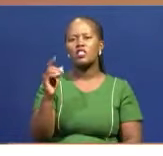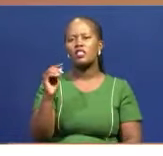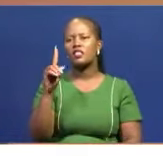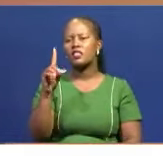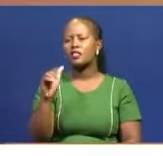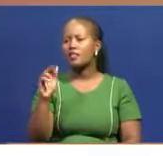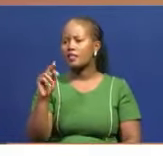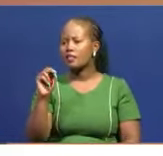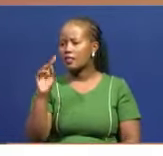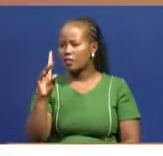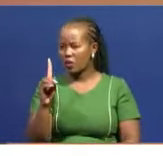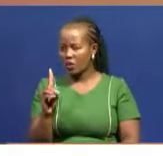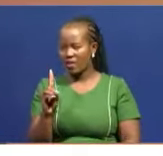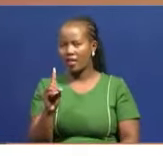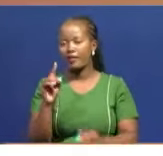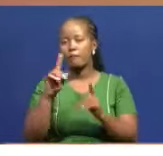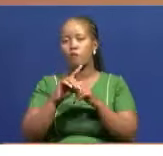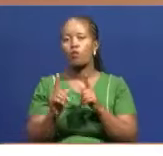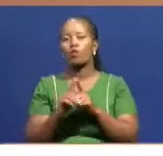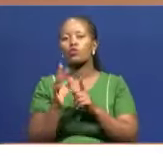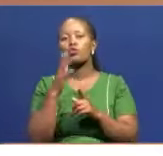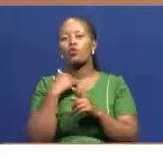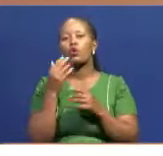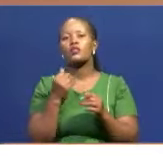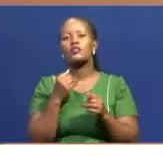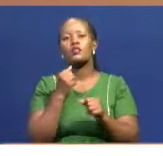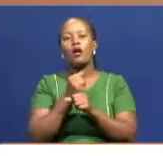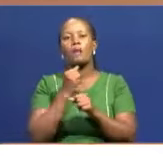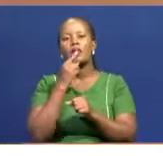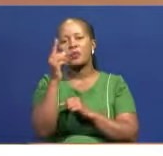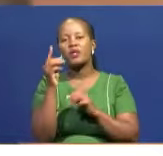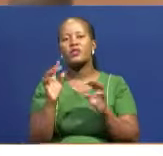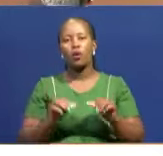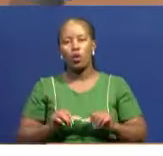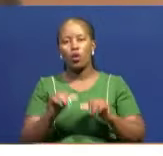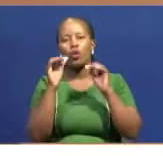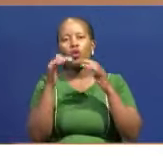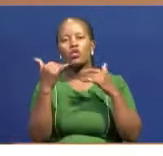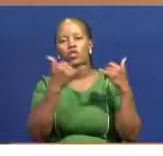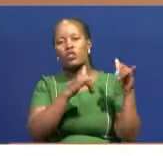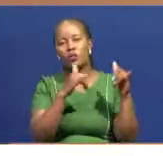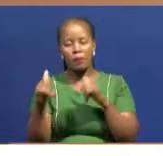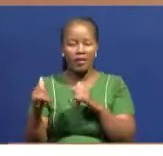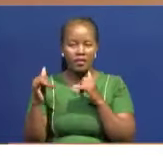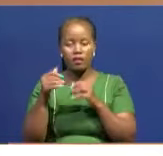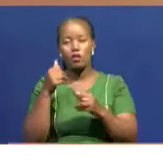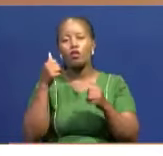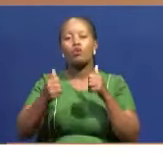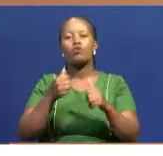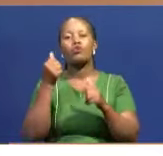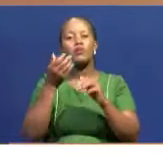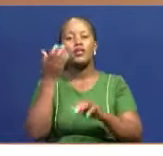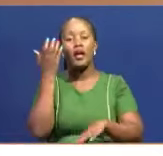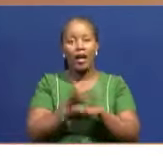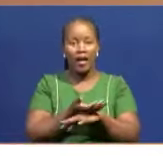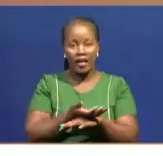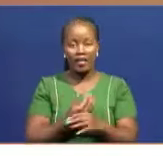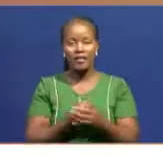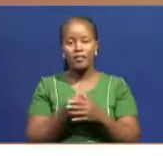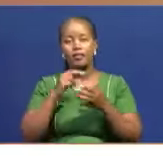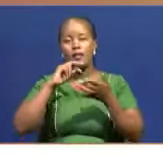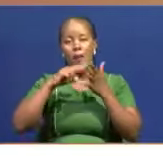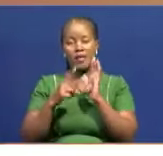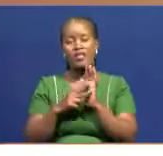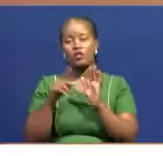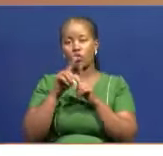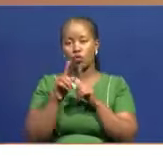at a higher level, keep them sharp, keep them playing rugby that's going to be a lot harder than what they'll experience in Scotland. So that's also